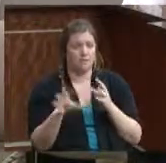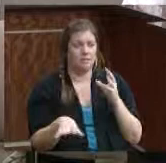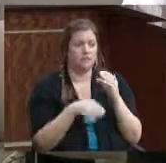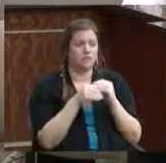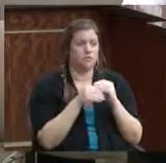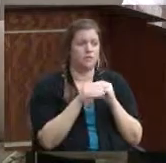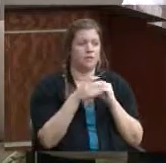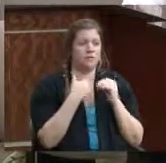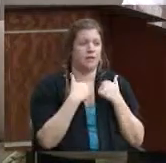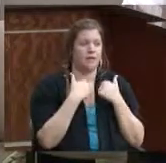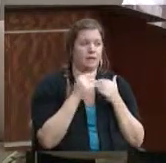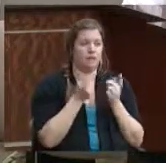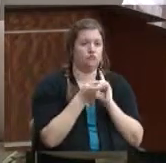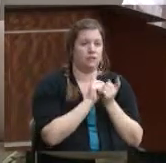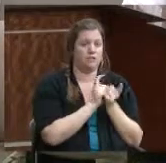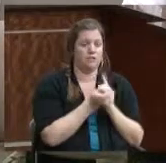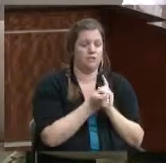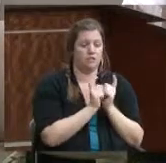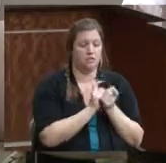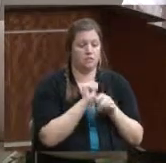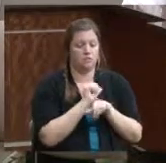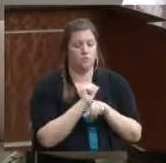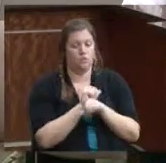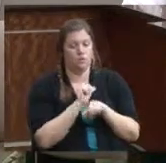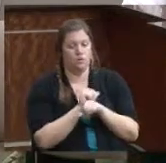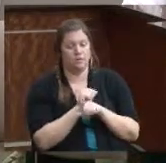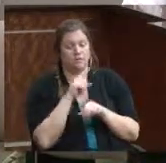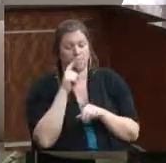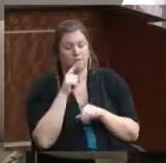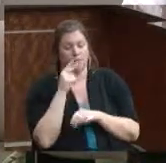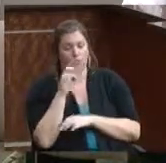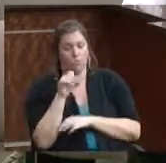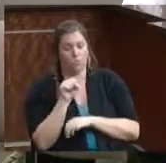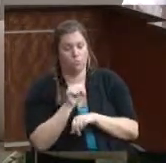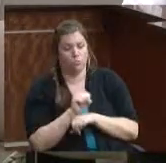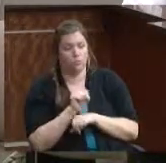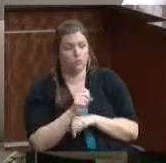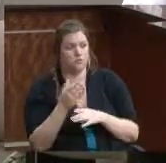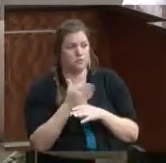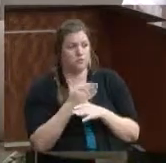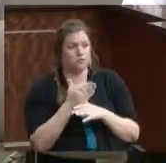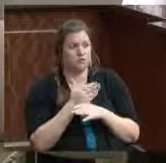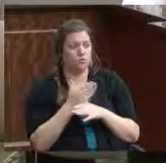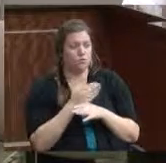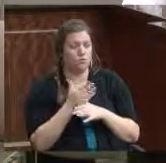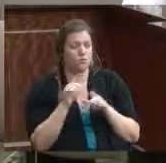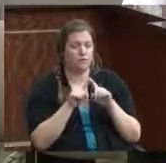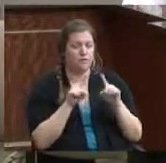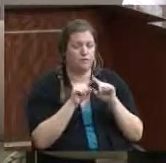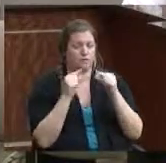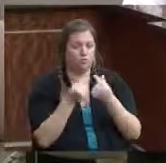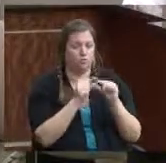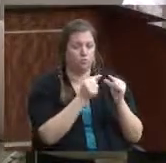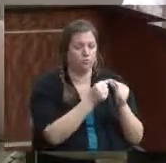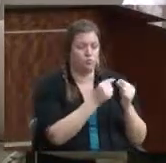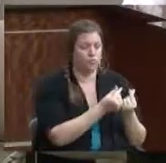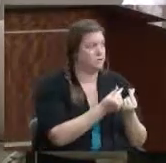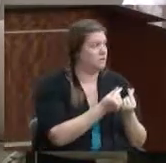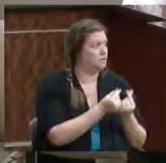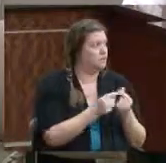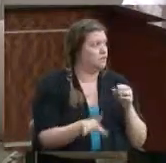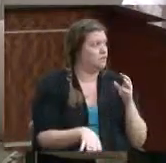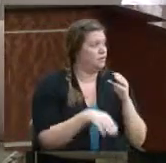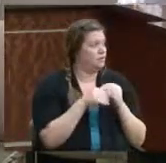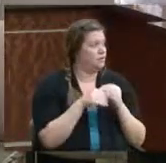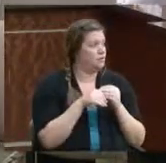there were changes in work assignments in public works between those major categories. There were